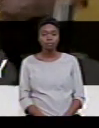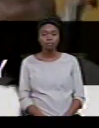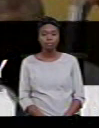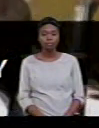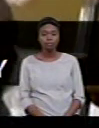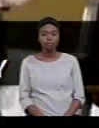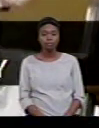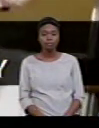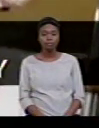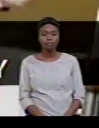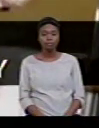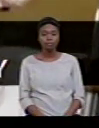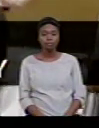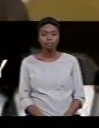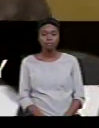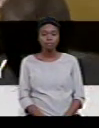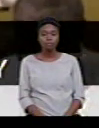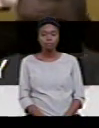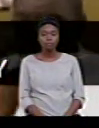is all.